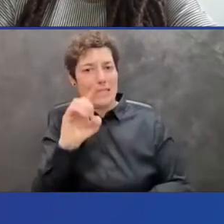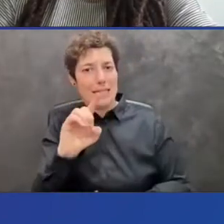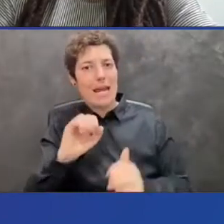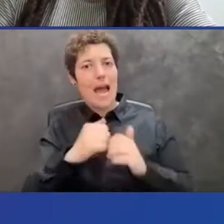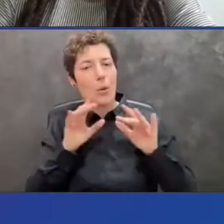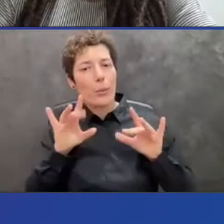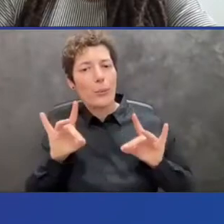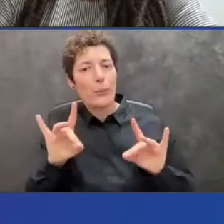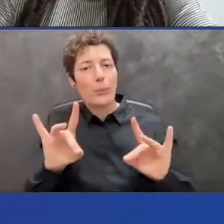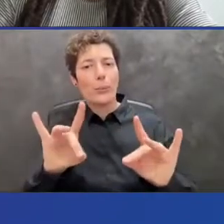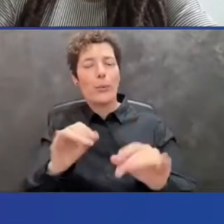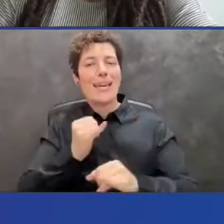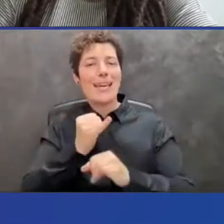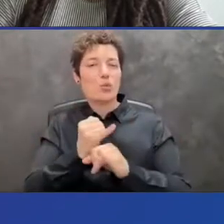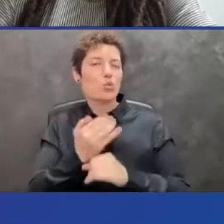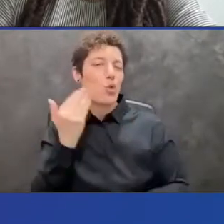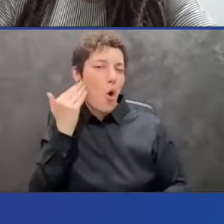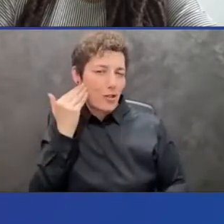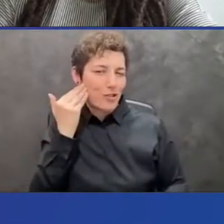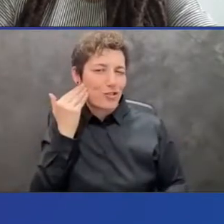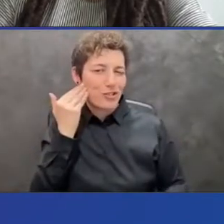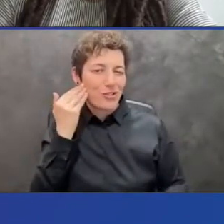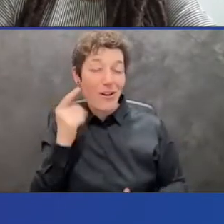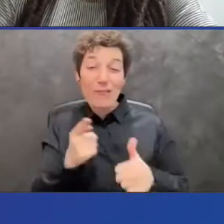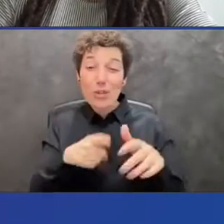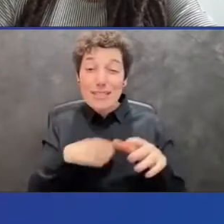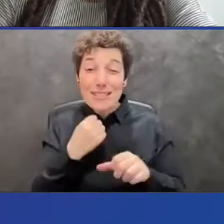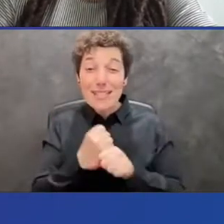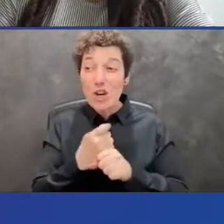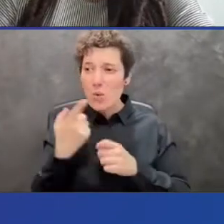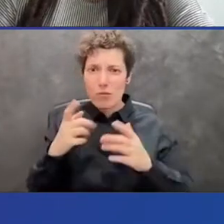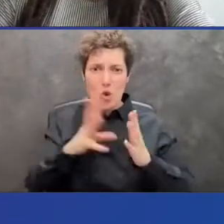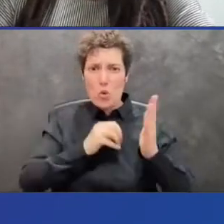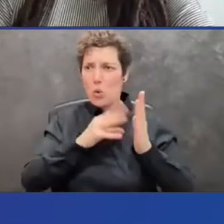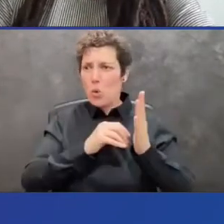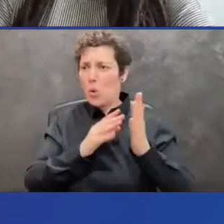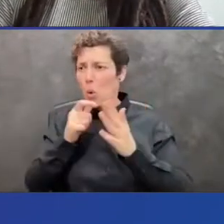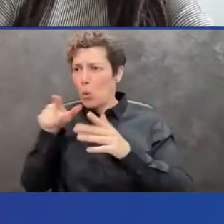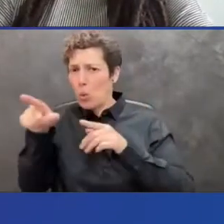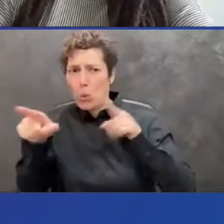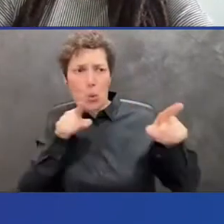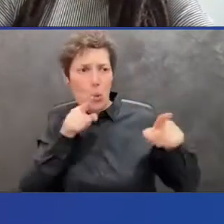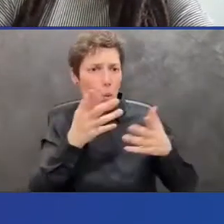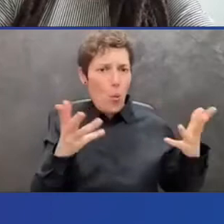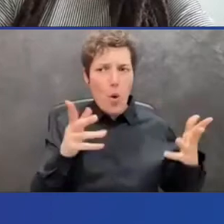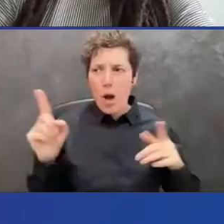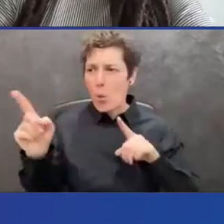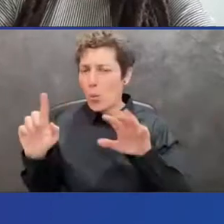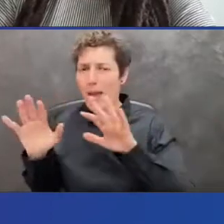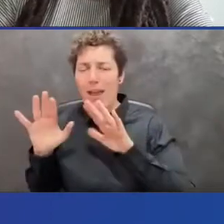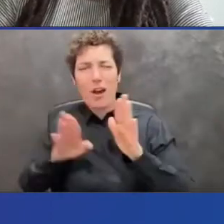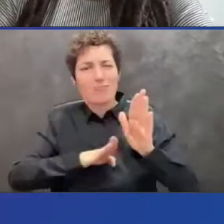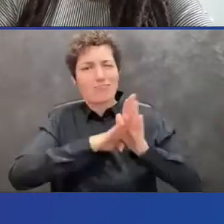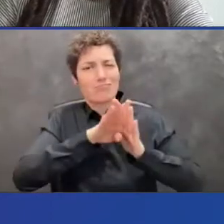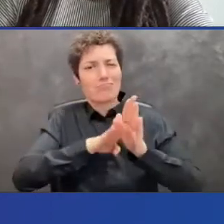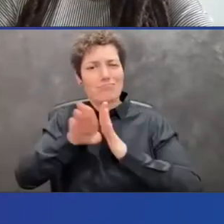of the thriving of the first year, right? Like, where's everything, who's everything, and building trusting relationships.